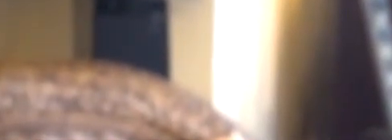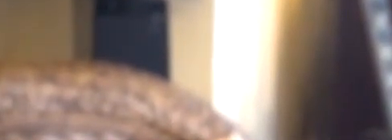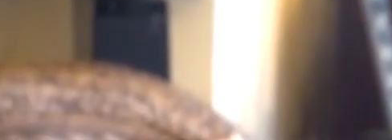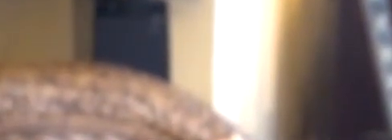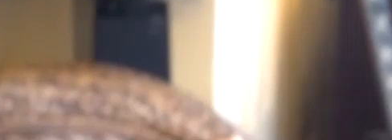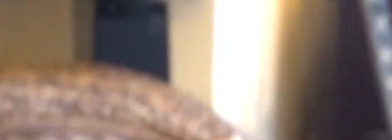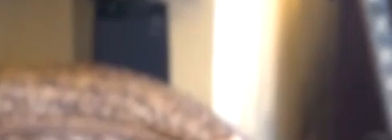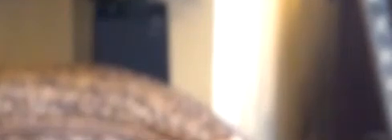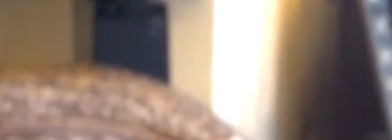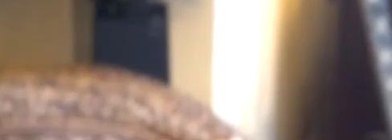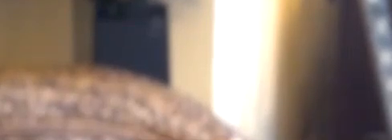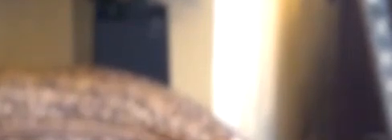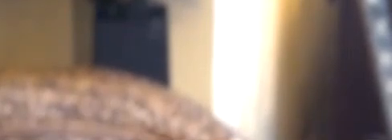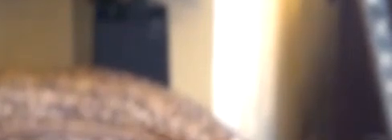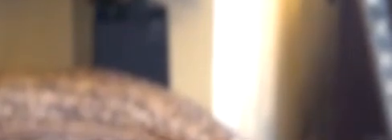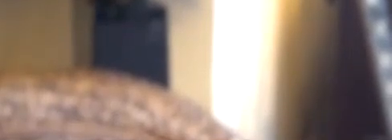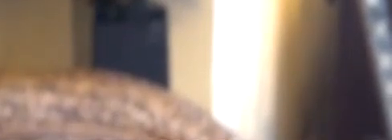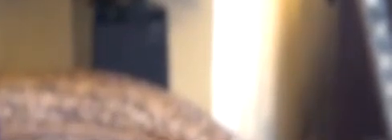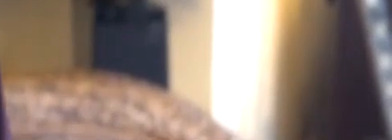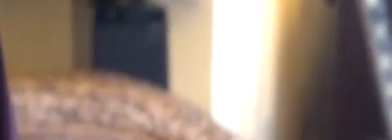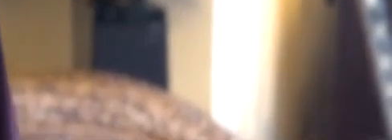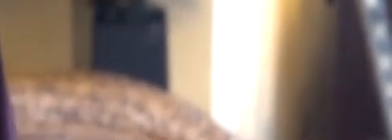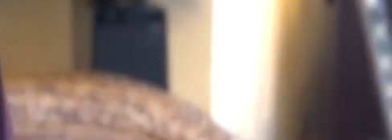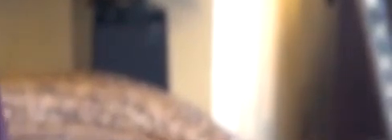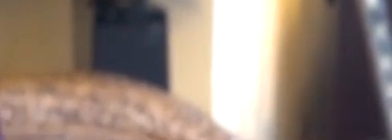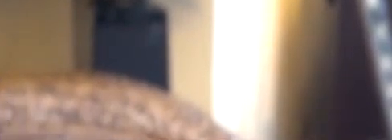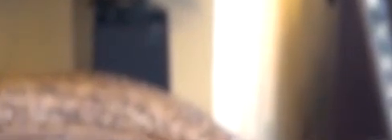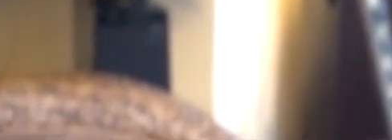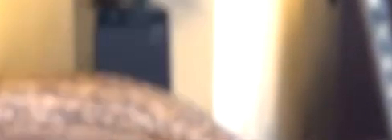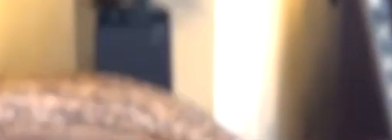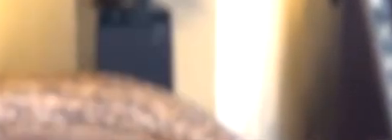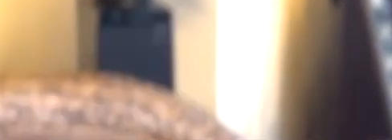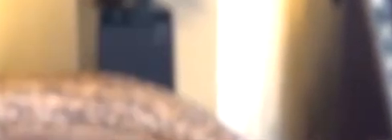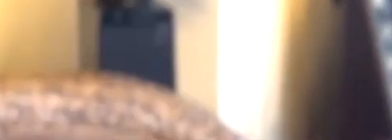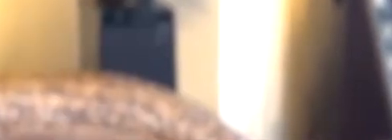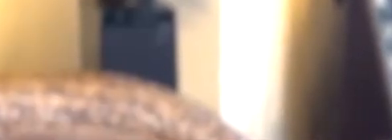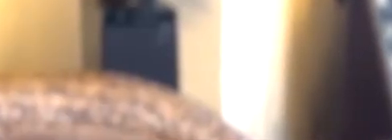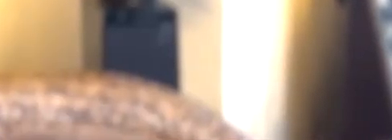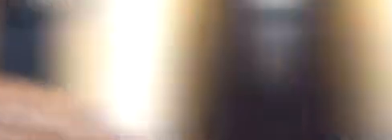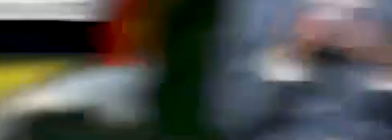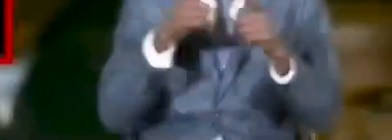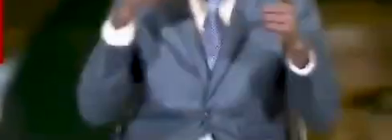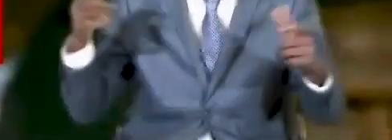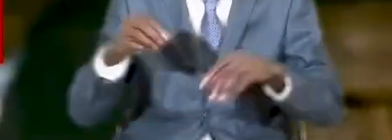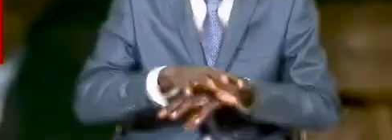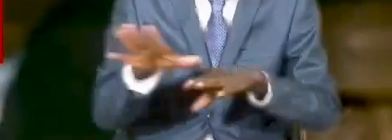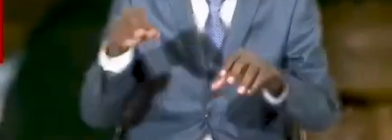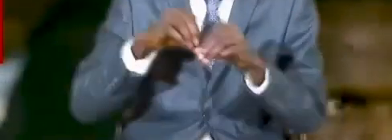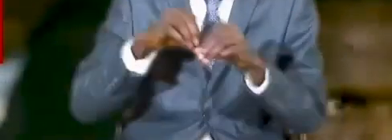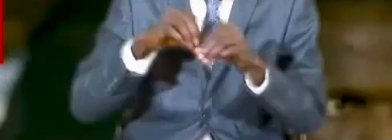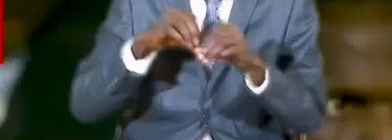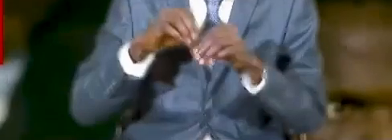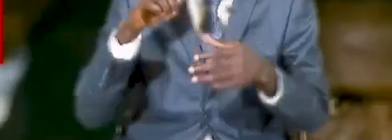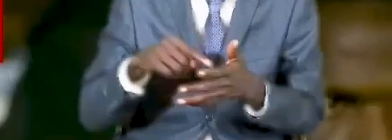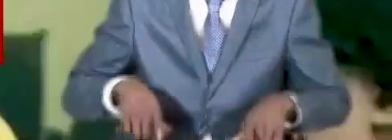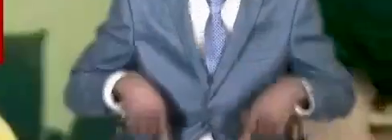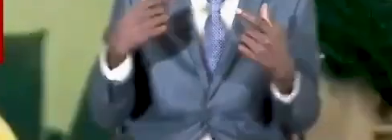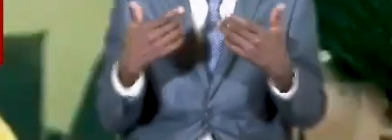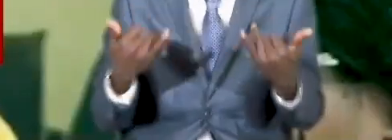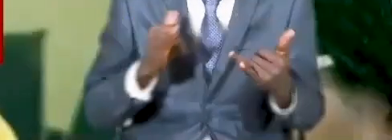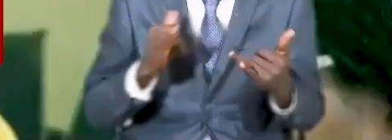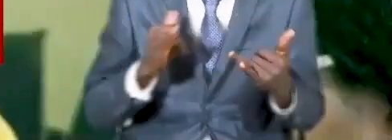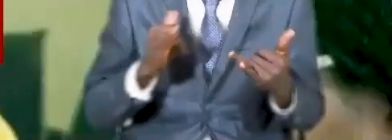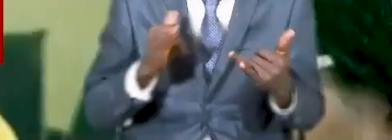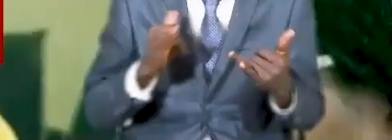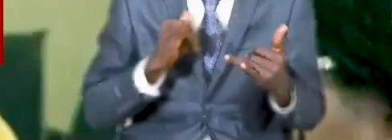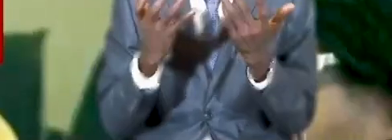and gospel artist. And you are watching GCK Daily, Global Crusade with Kumuyi. Let me pray with you.